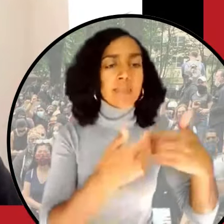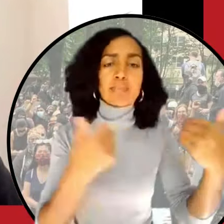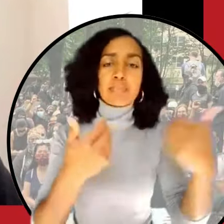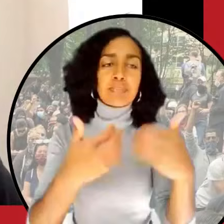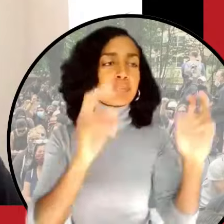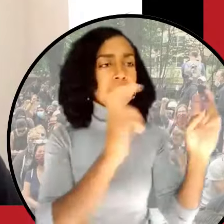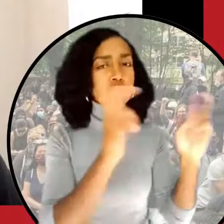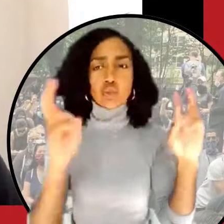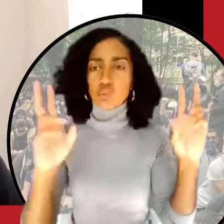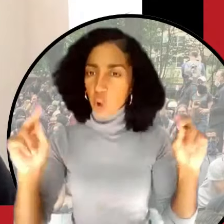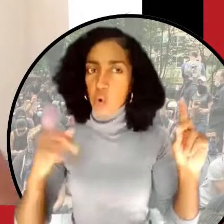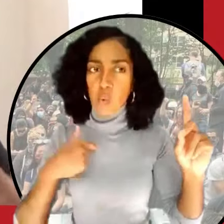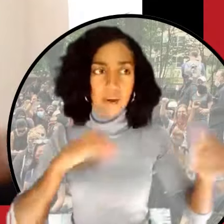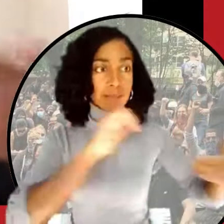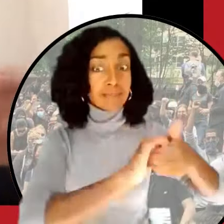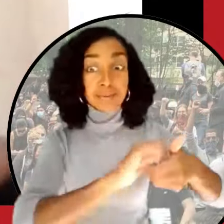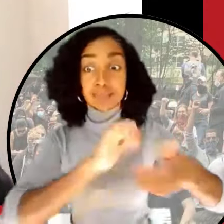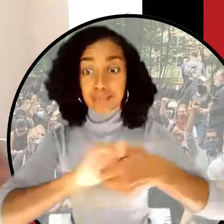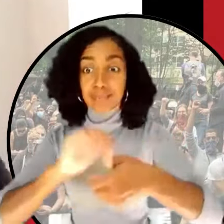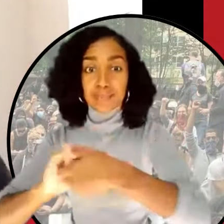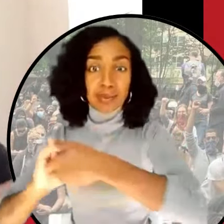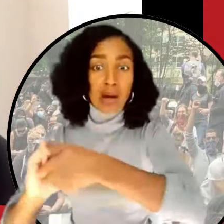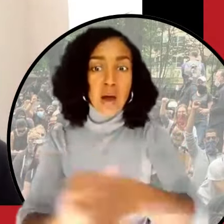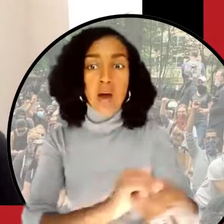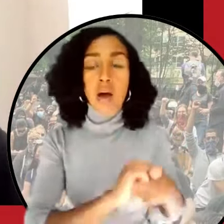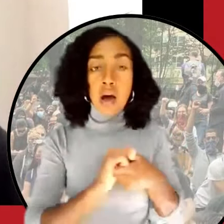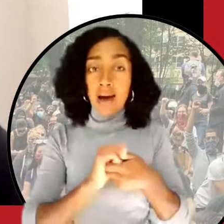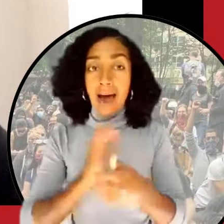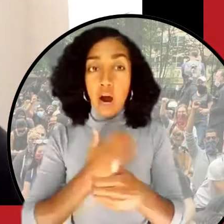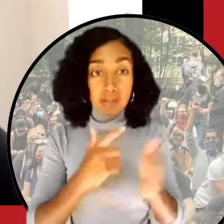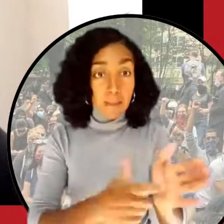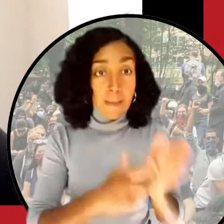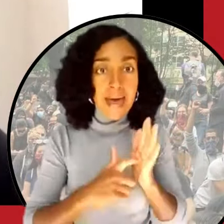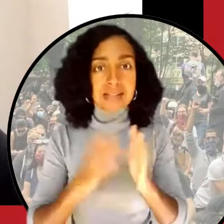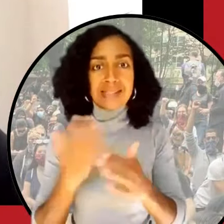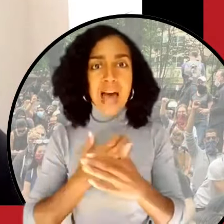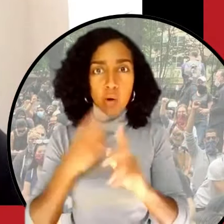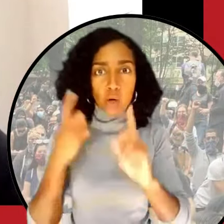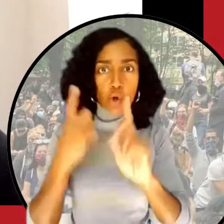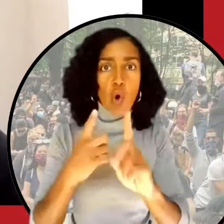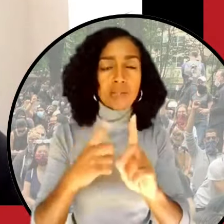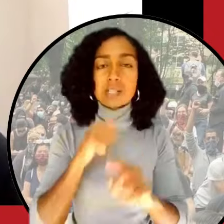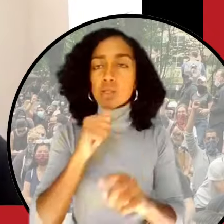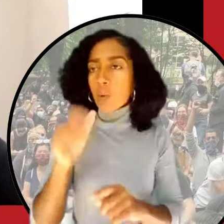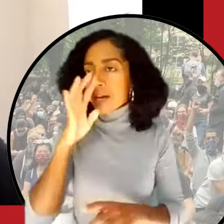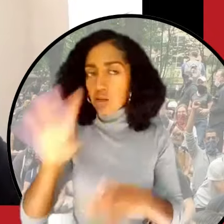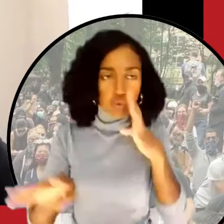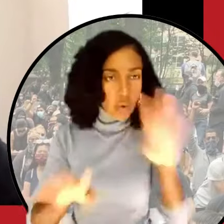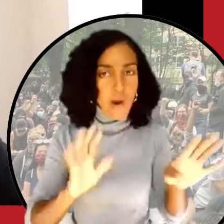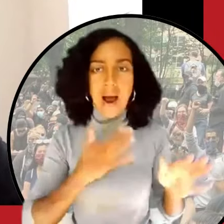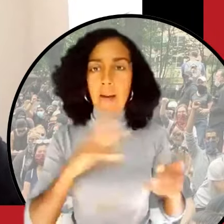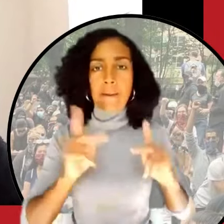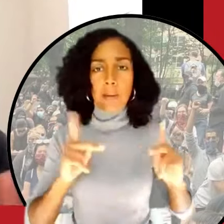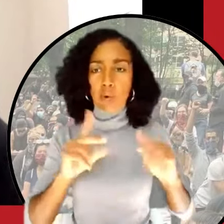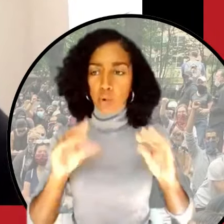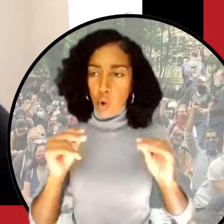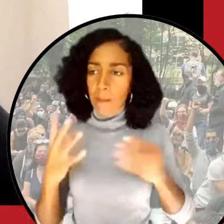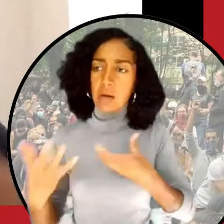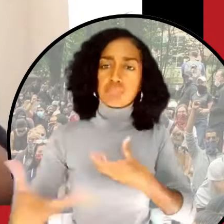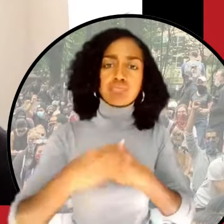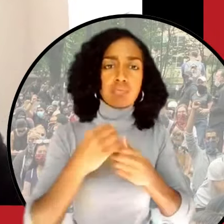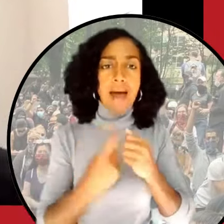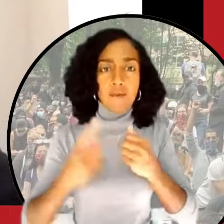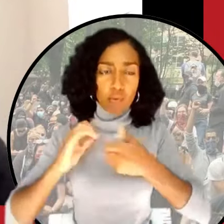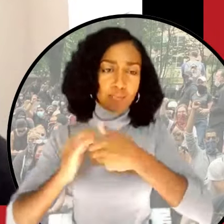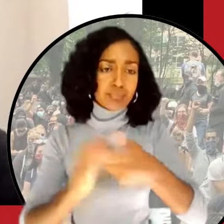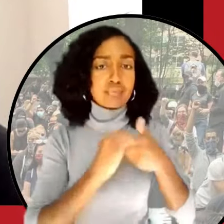correct with our demands in ways that don't leave any of our people behind as we continue to fight for justice. And so I think that's what's going to